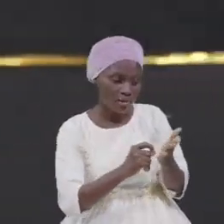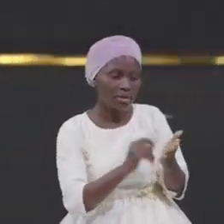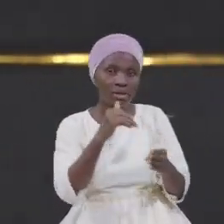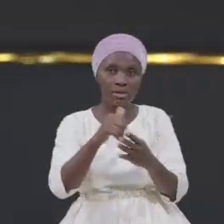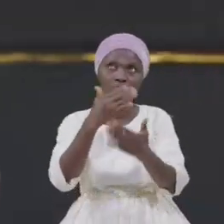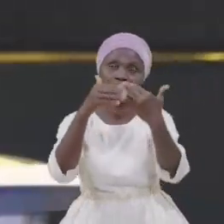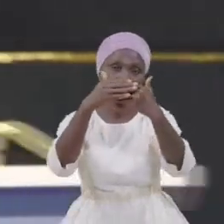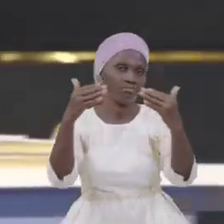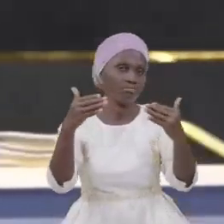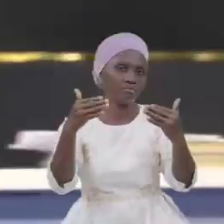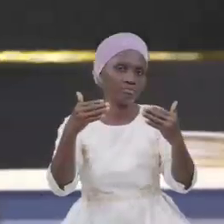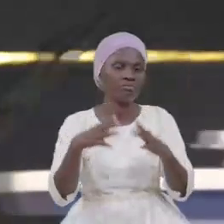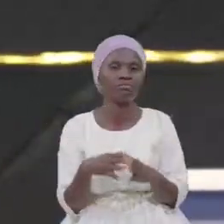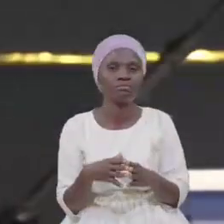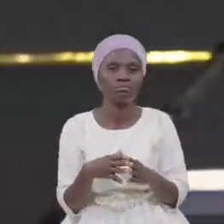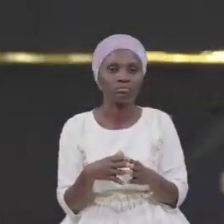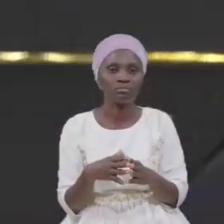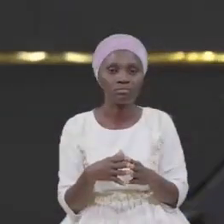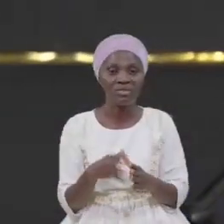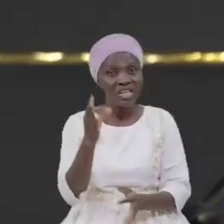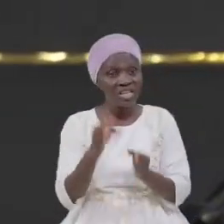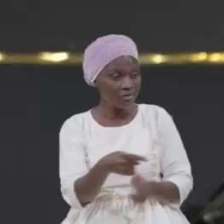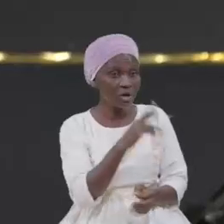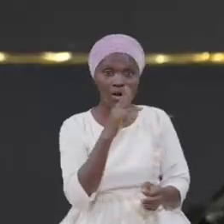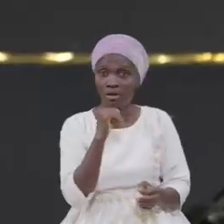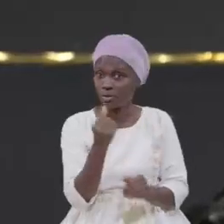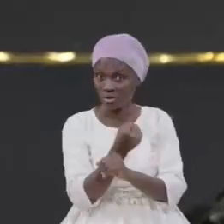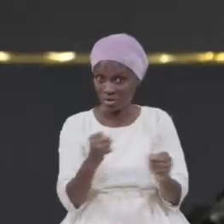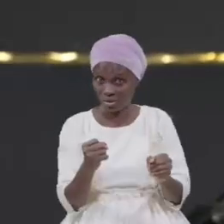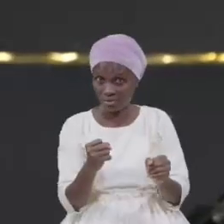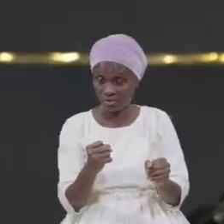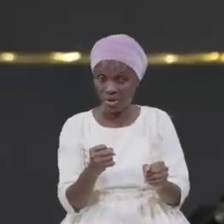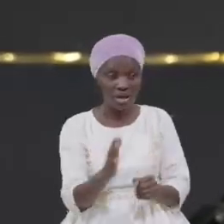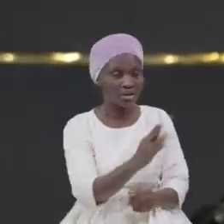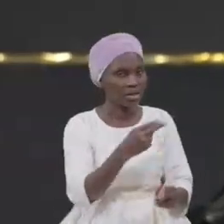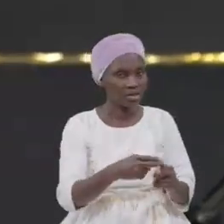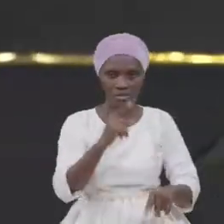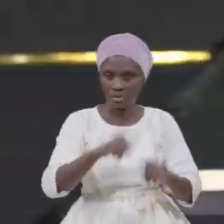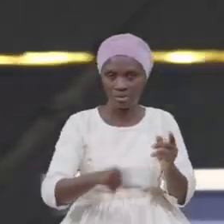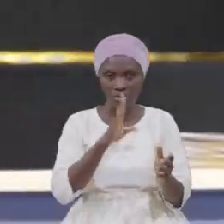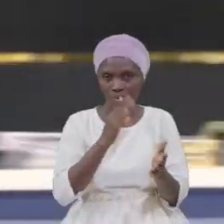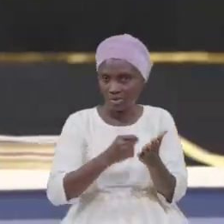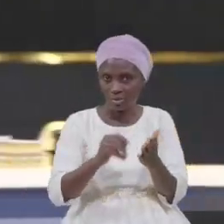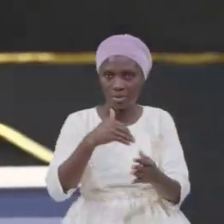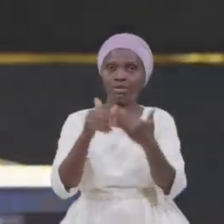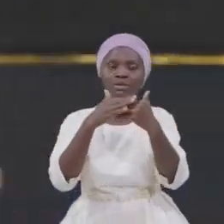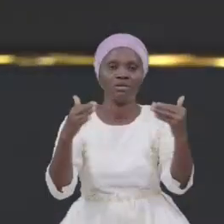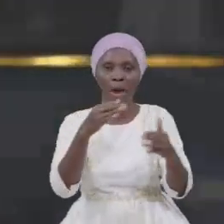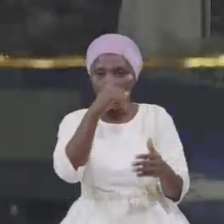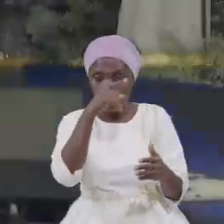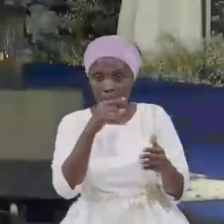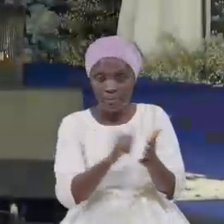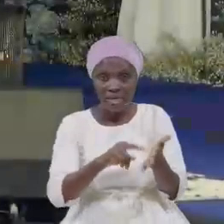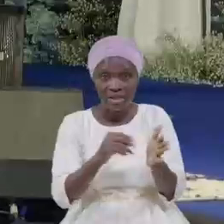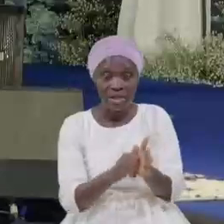If they were not saved, their names will not be reaching in heaven. They were saved. He told Nicodemus,